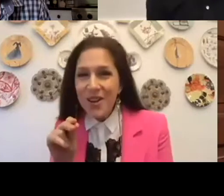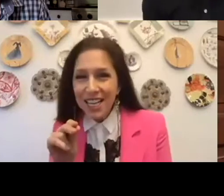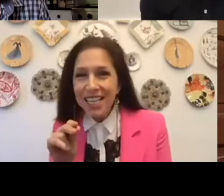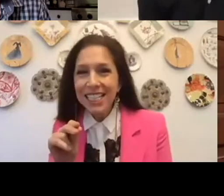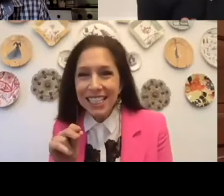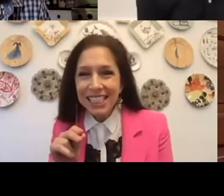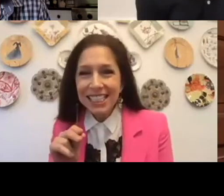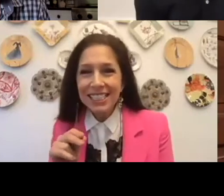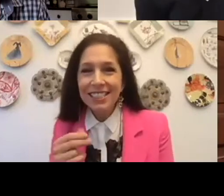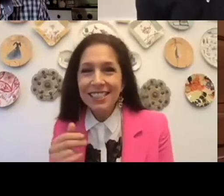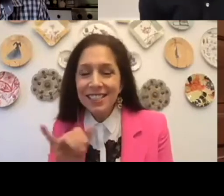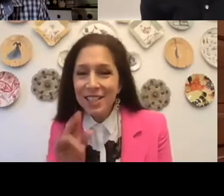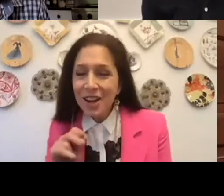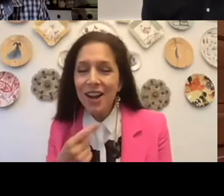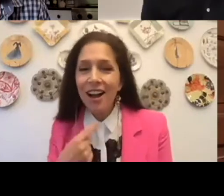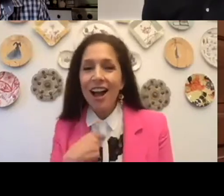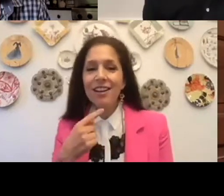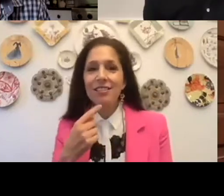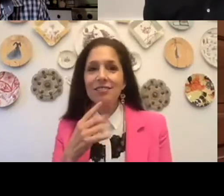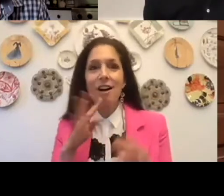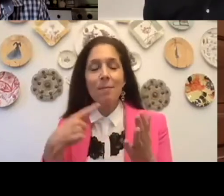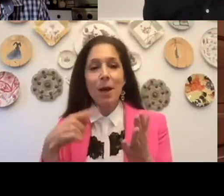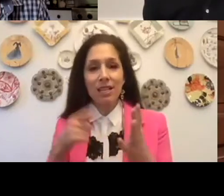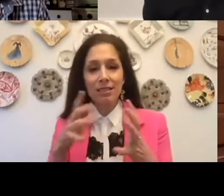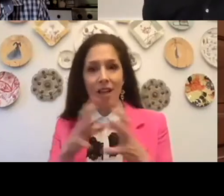Yes, and also no.